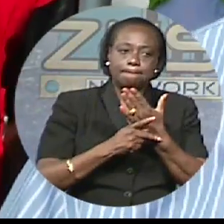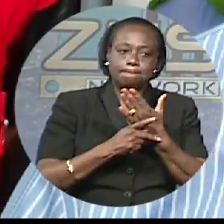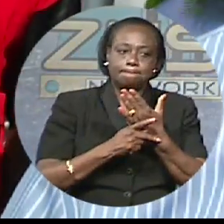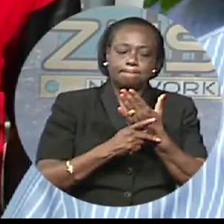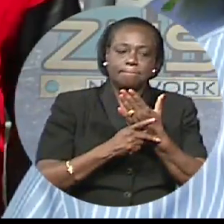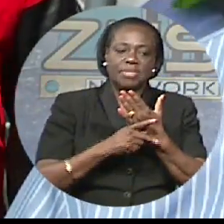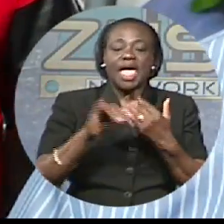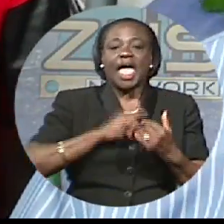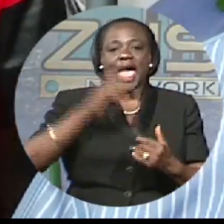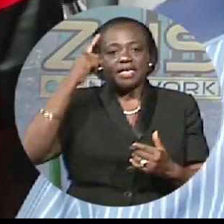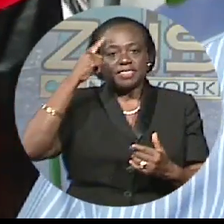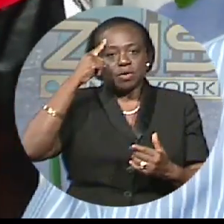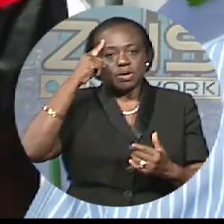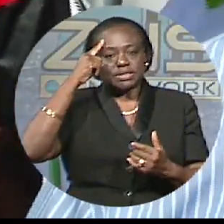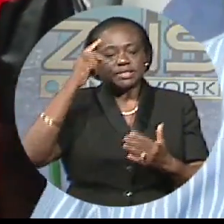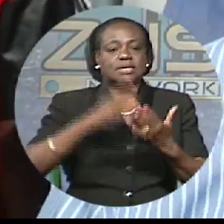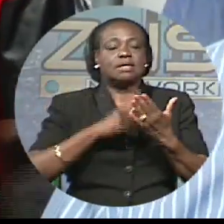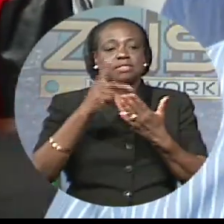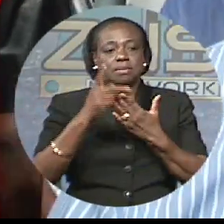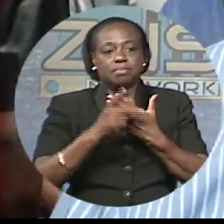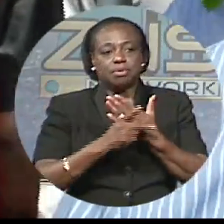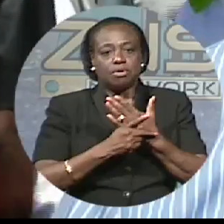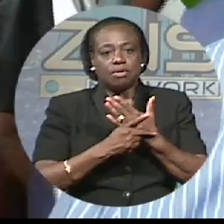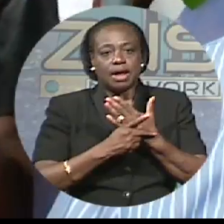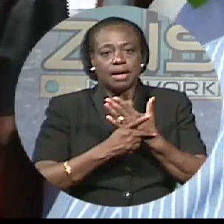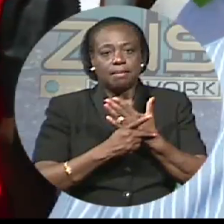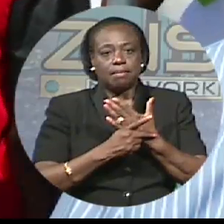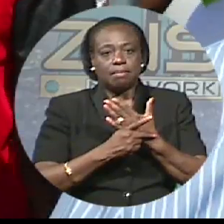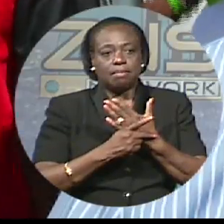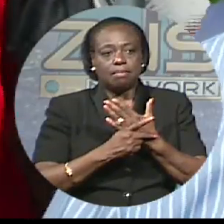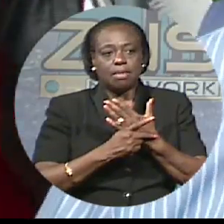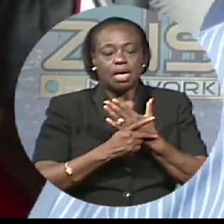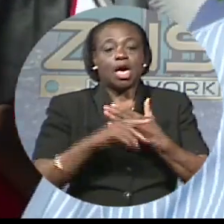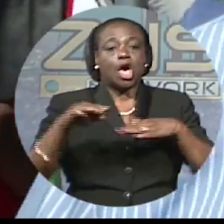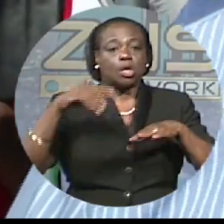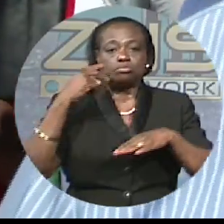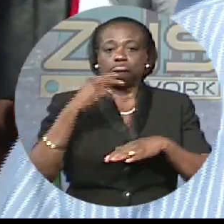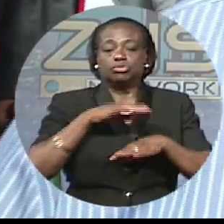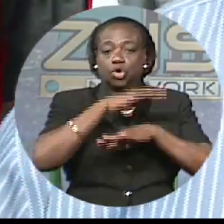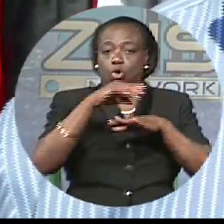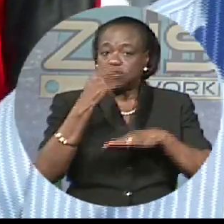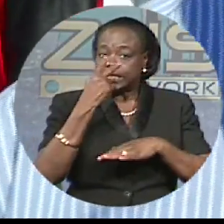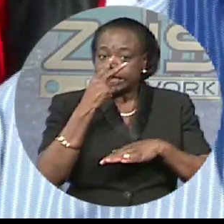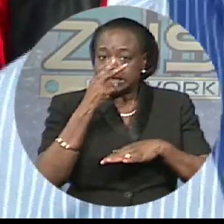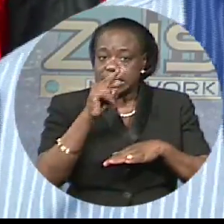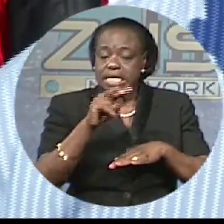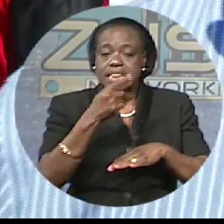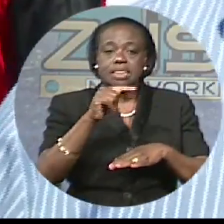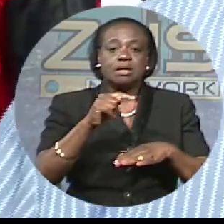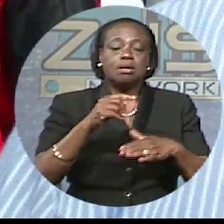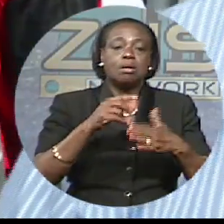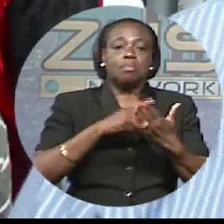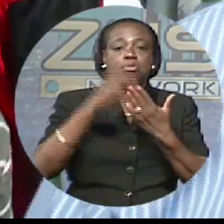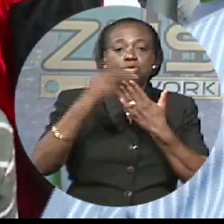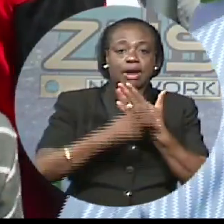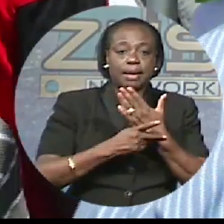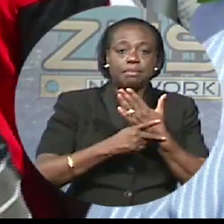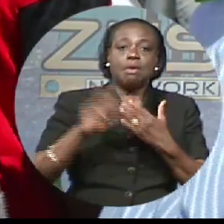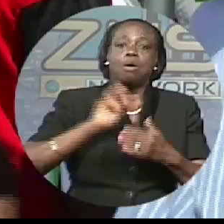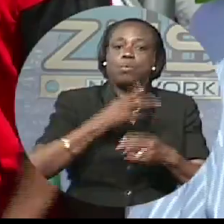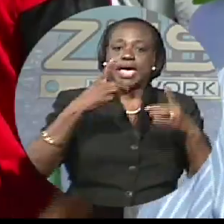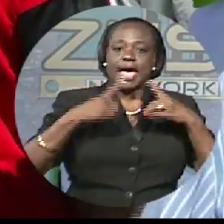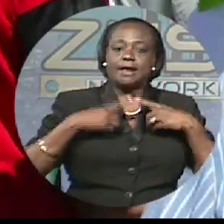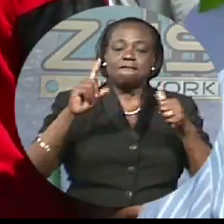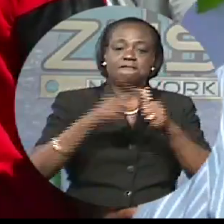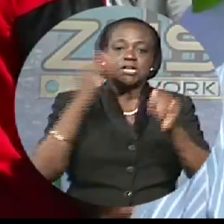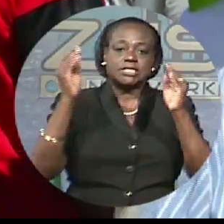I oversaw the program and I'm sure that all went well. All principals are pleased. We have had our first meeting with principals and all